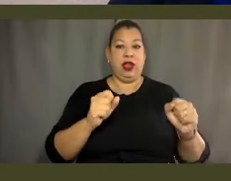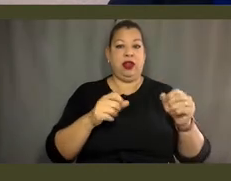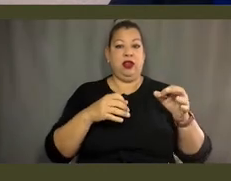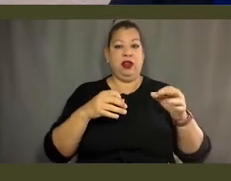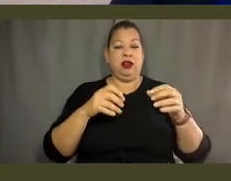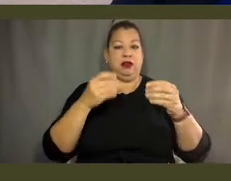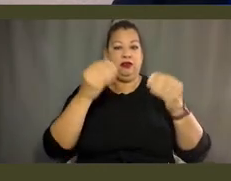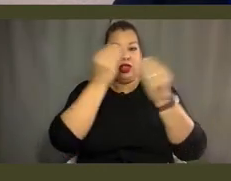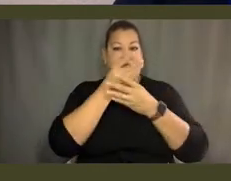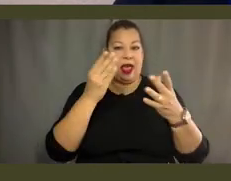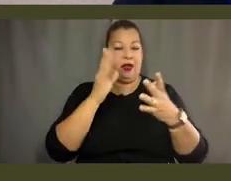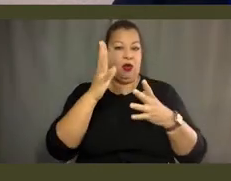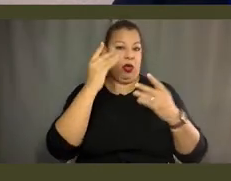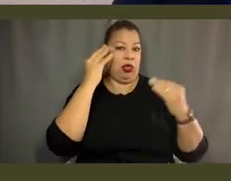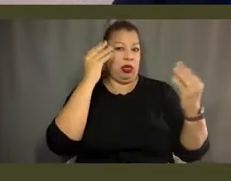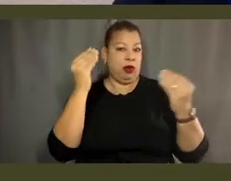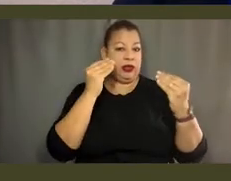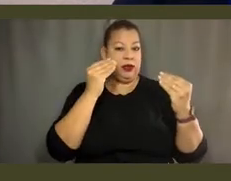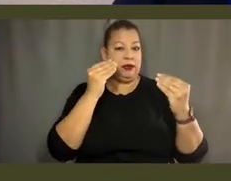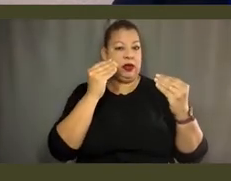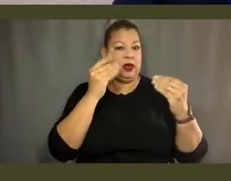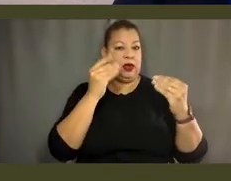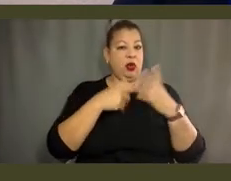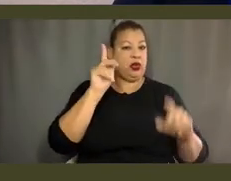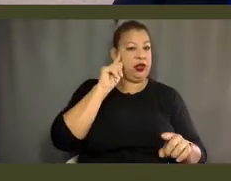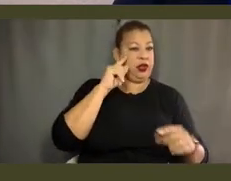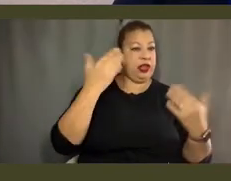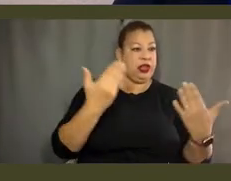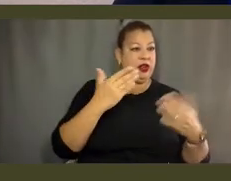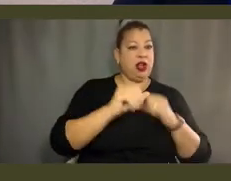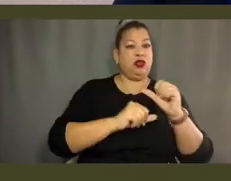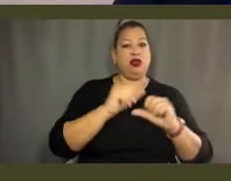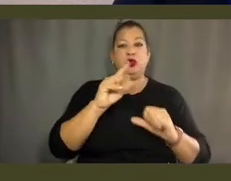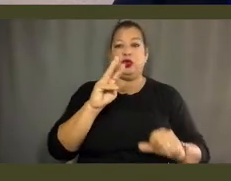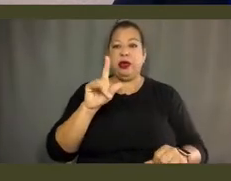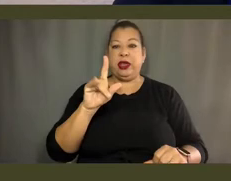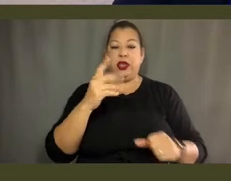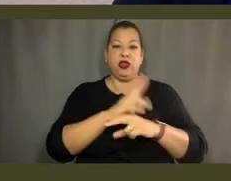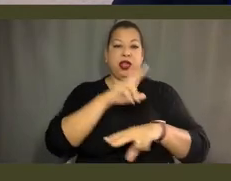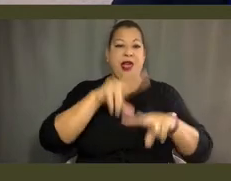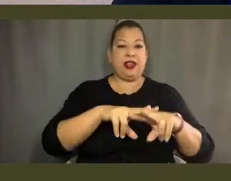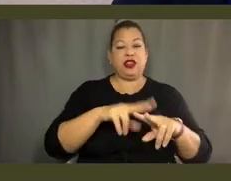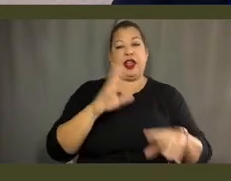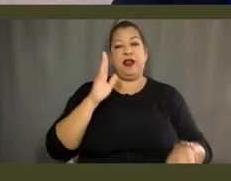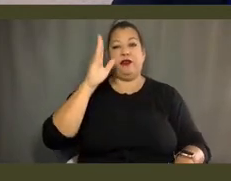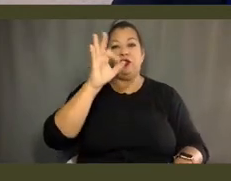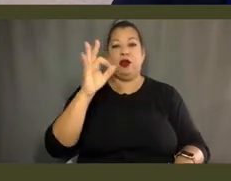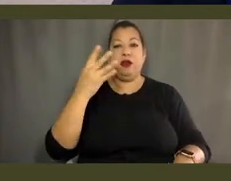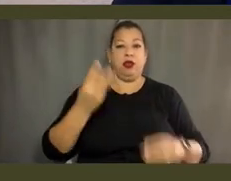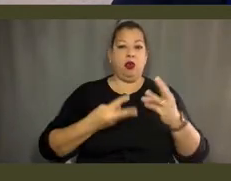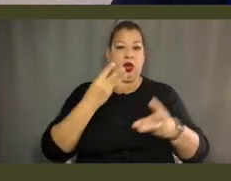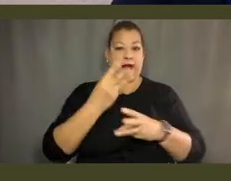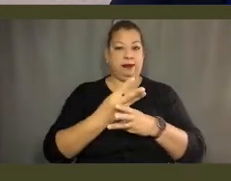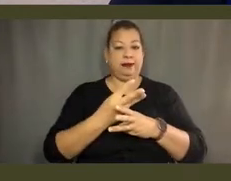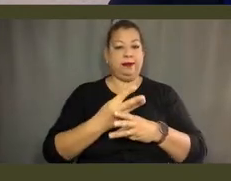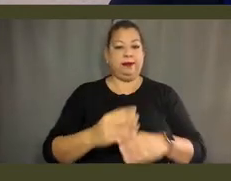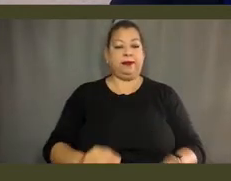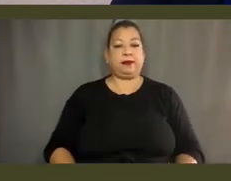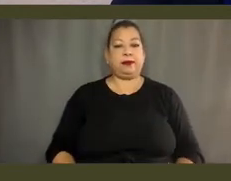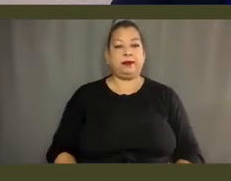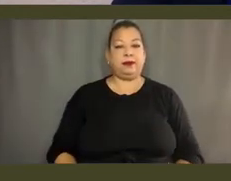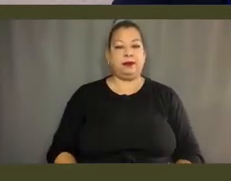these discussions and what you're hearing here on social media using the hashtag Future of the World. So I've not had much time, but I really